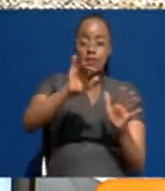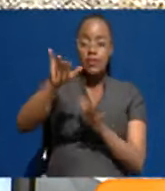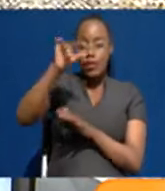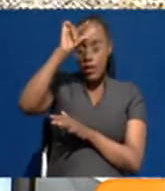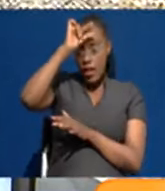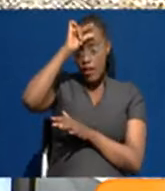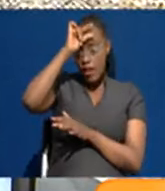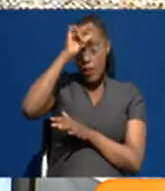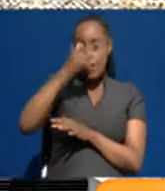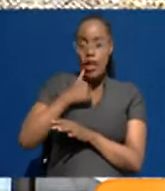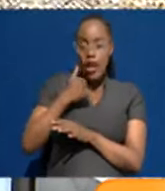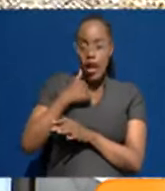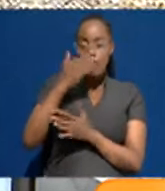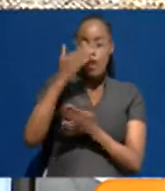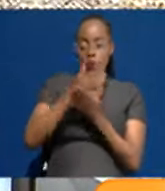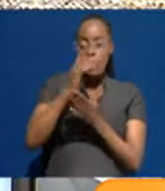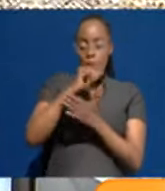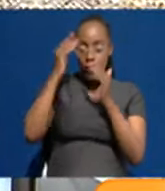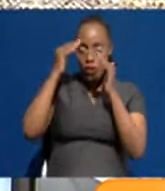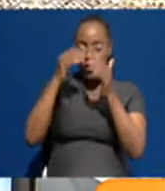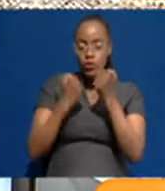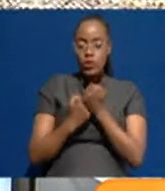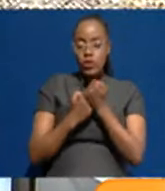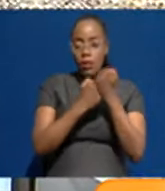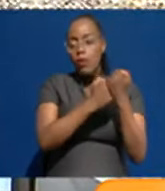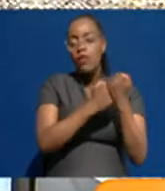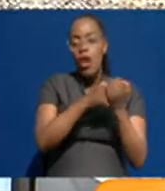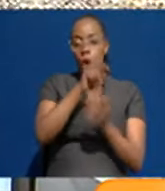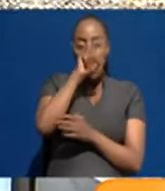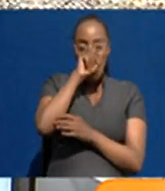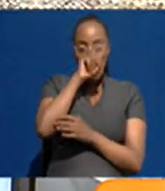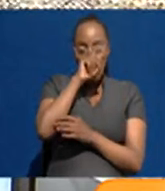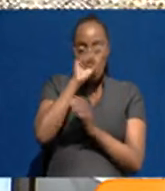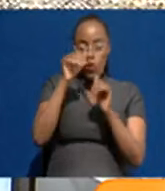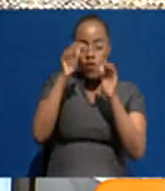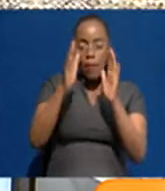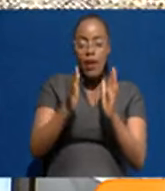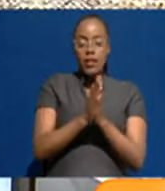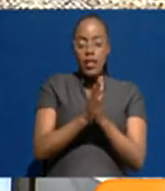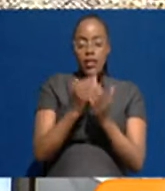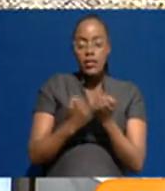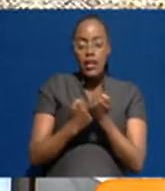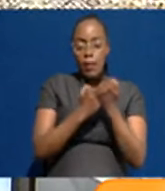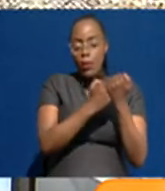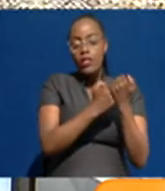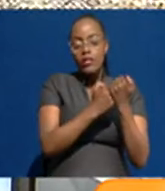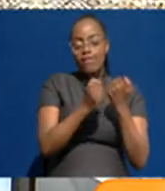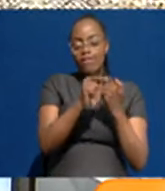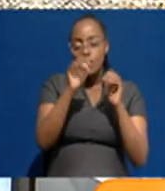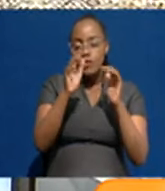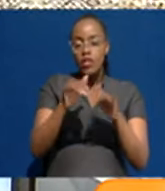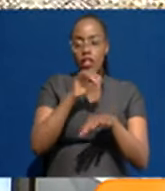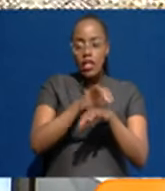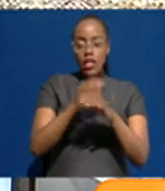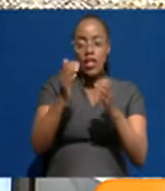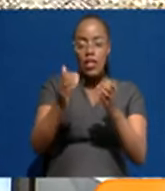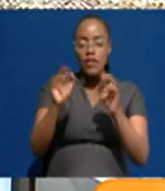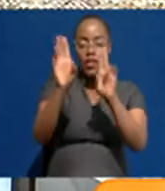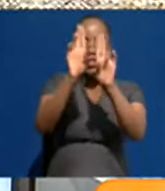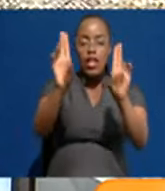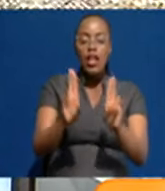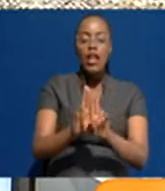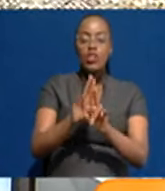The government has reiterated its commitment to supporting poultry farming and helping players in the value chain attain required